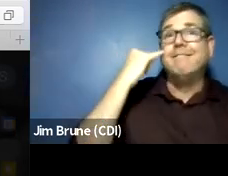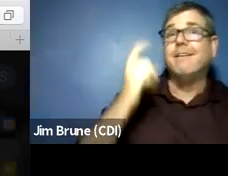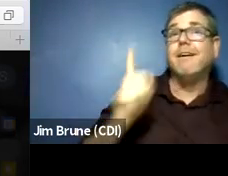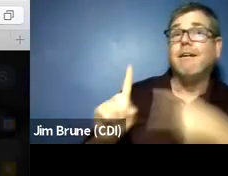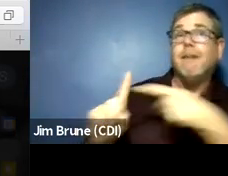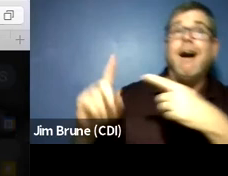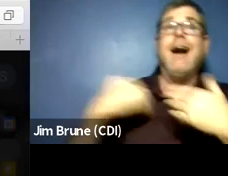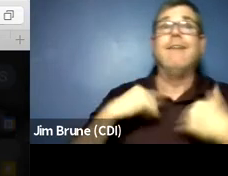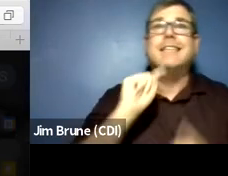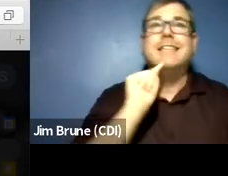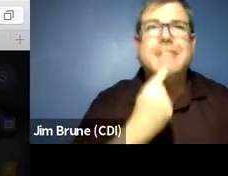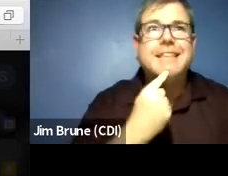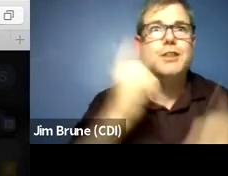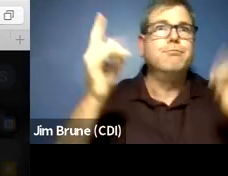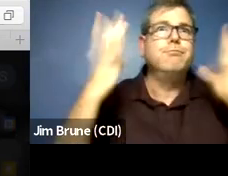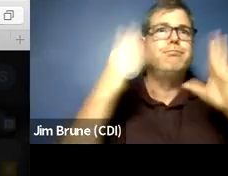or injectable previously.